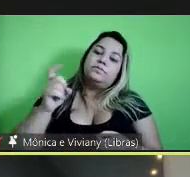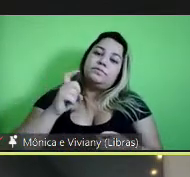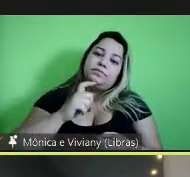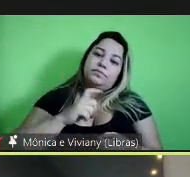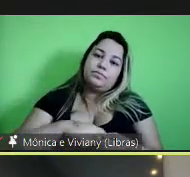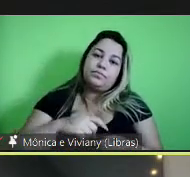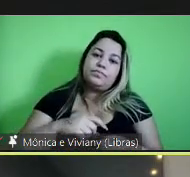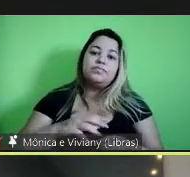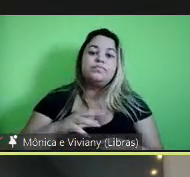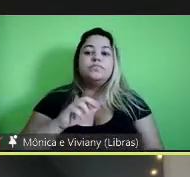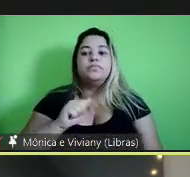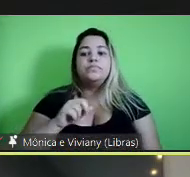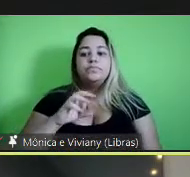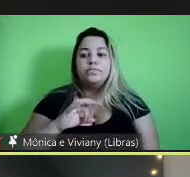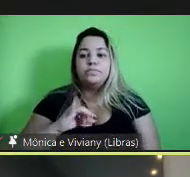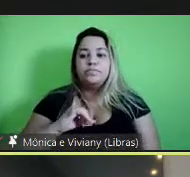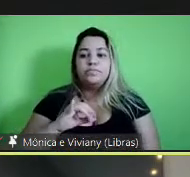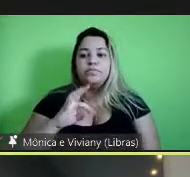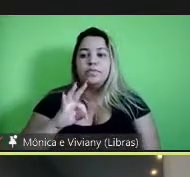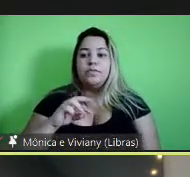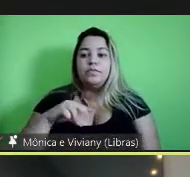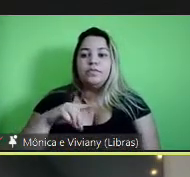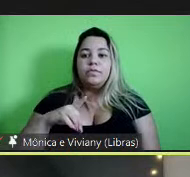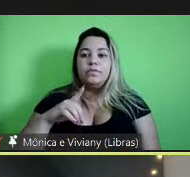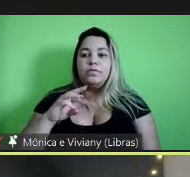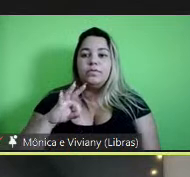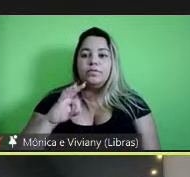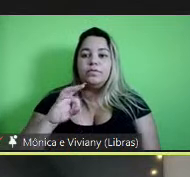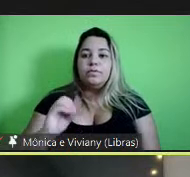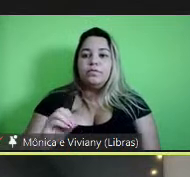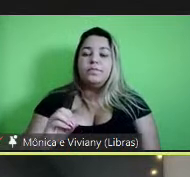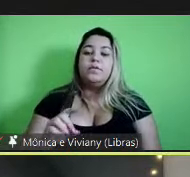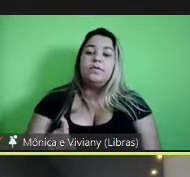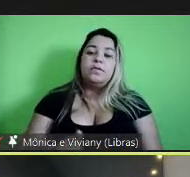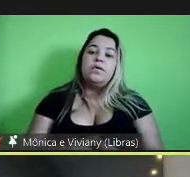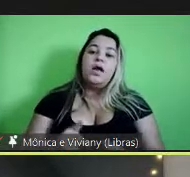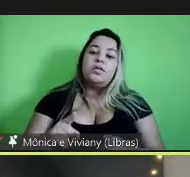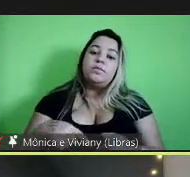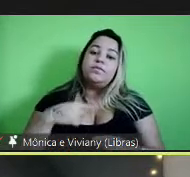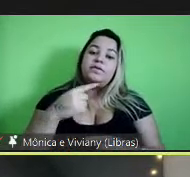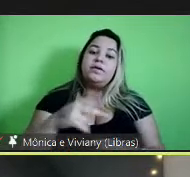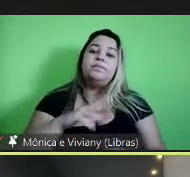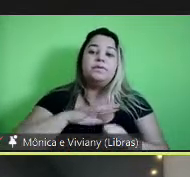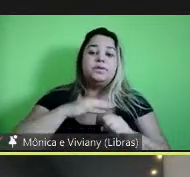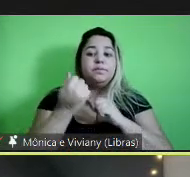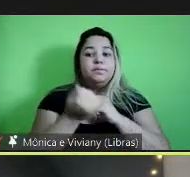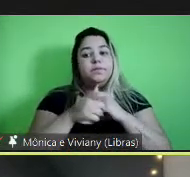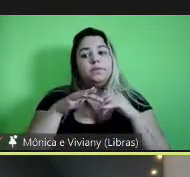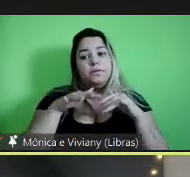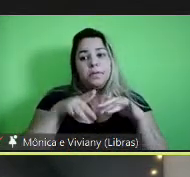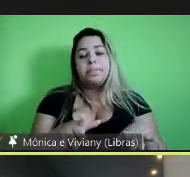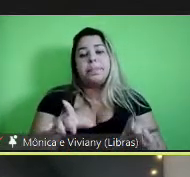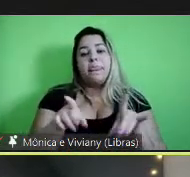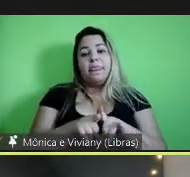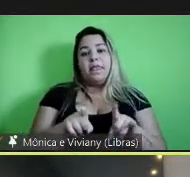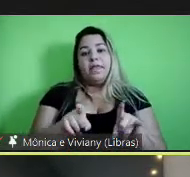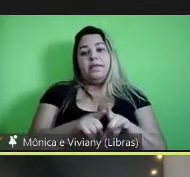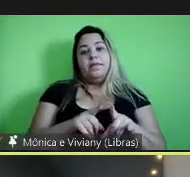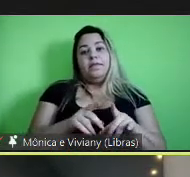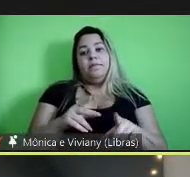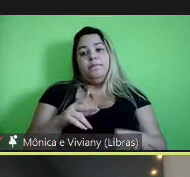in returning this care in a normal way. Let's say after the pandemic, we are